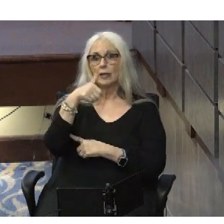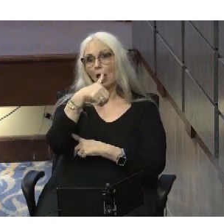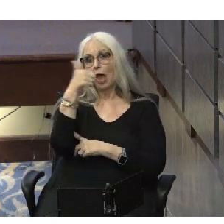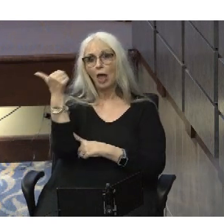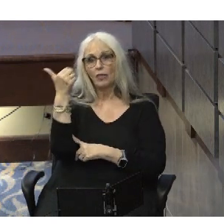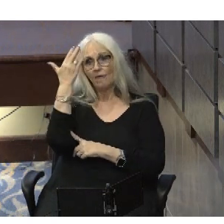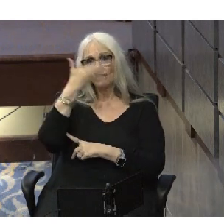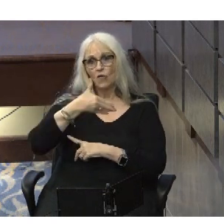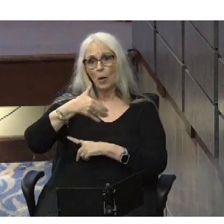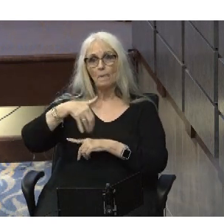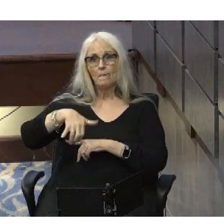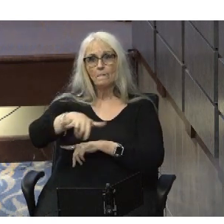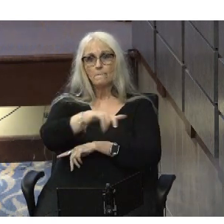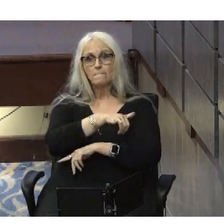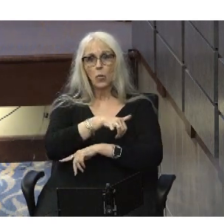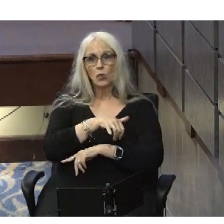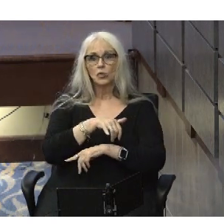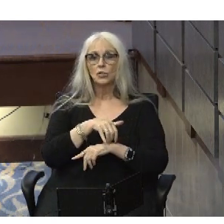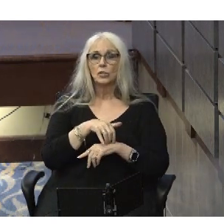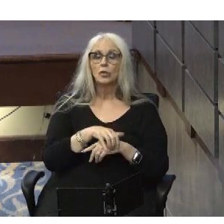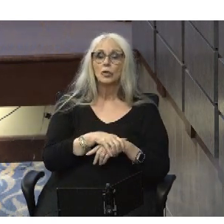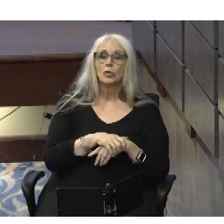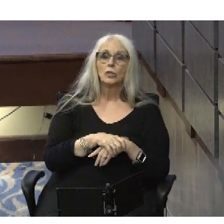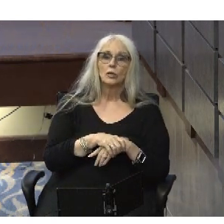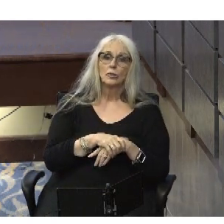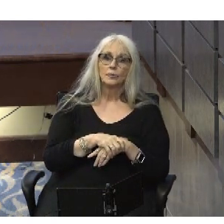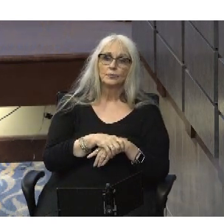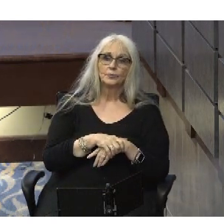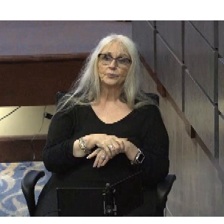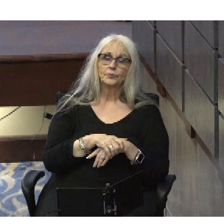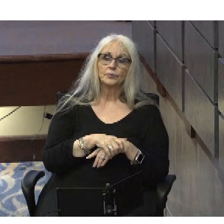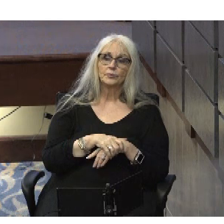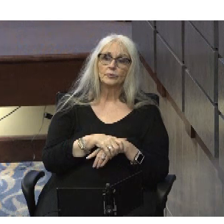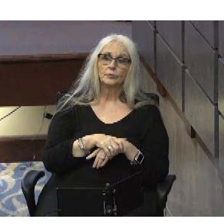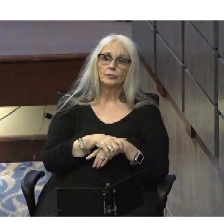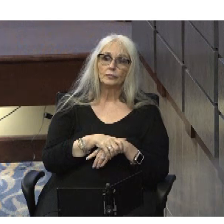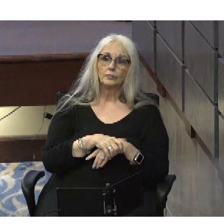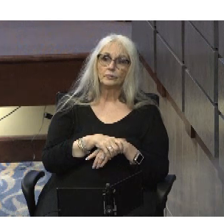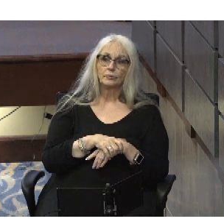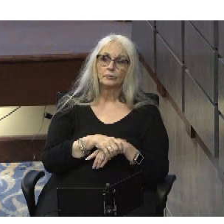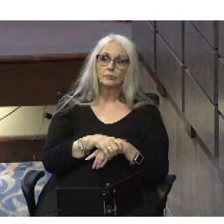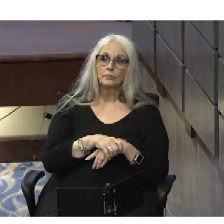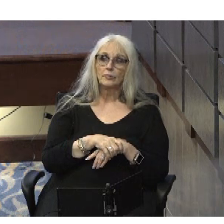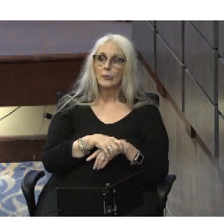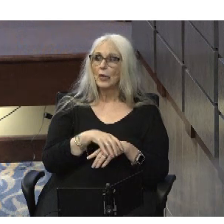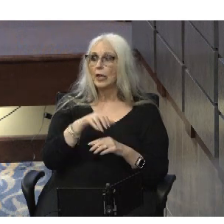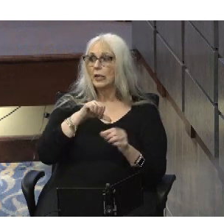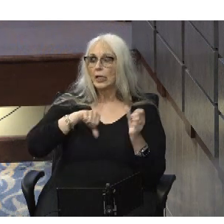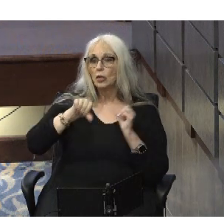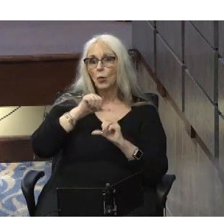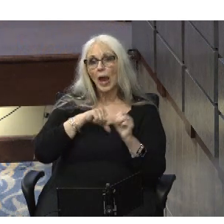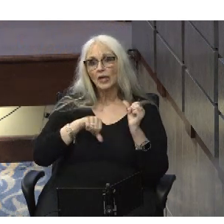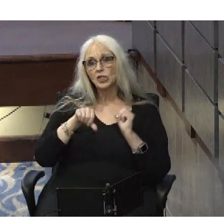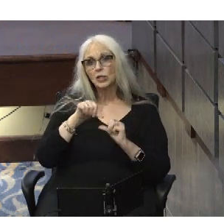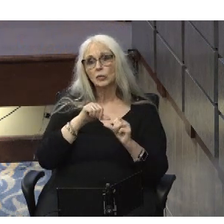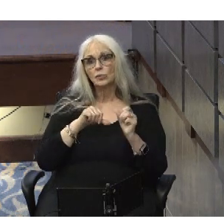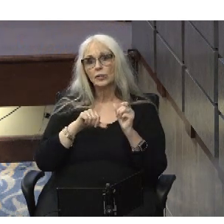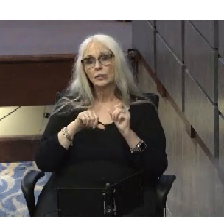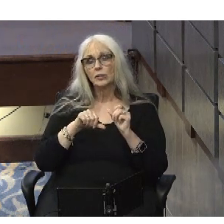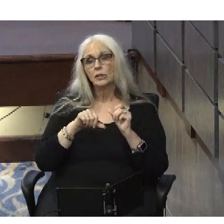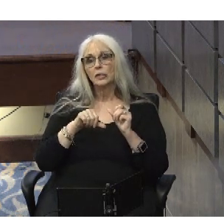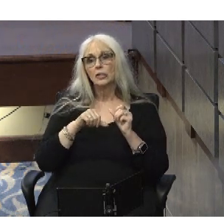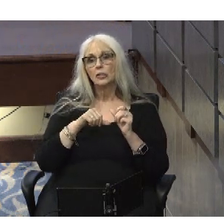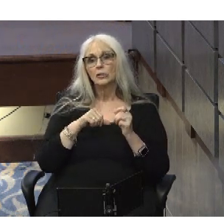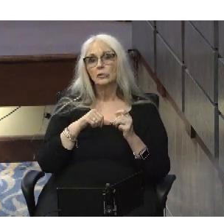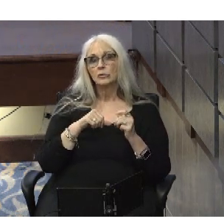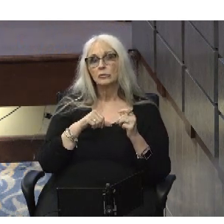porches with people also being out there as well. Human interaction is what's going to happen in